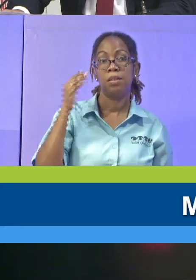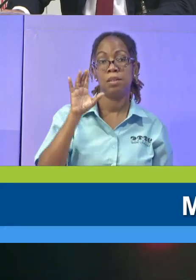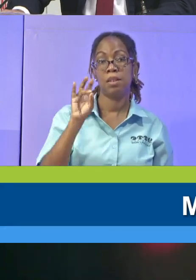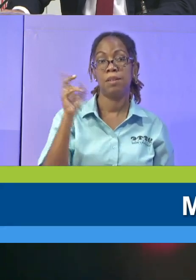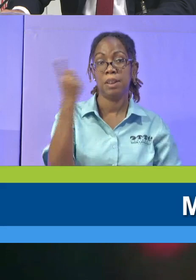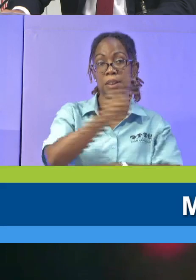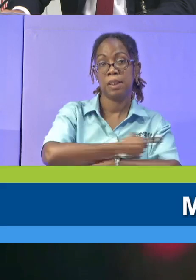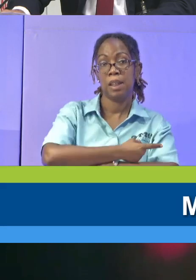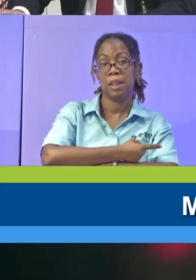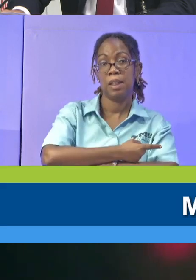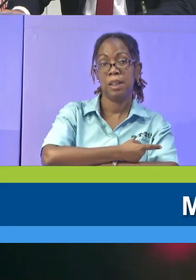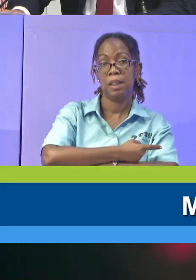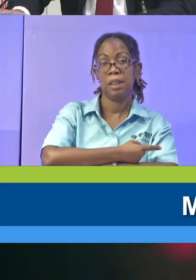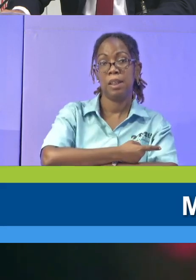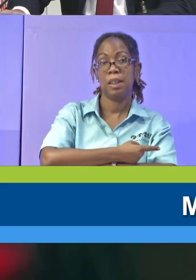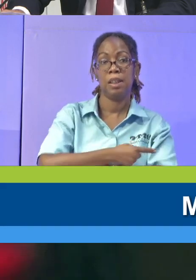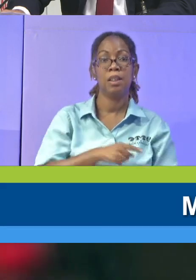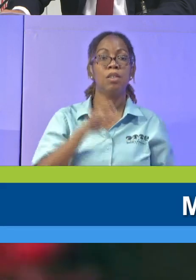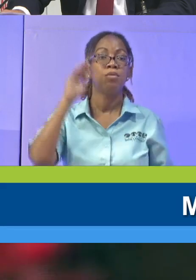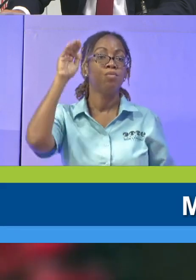a decrease of minus 27%